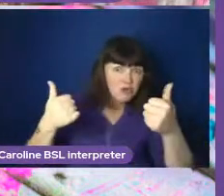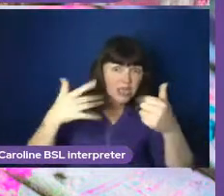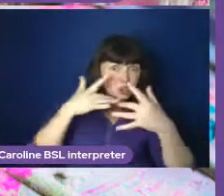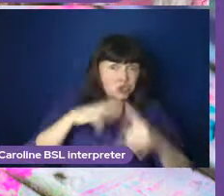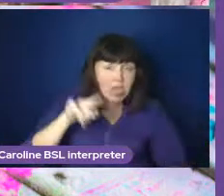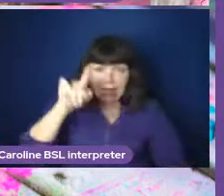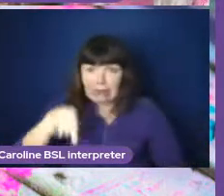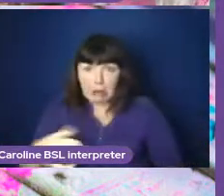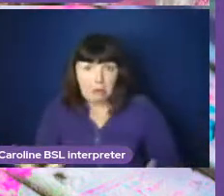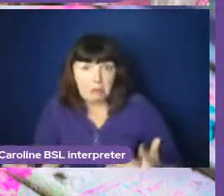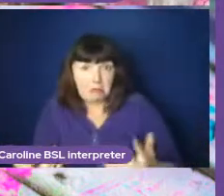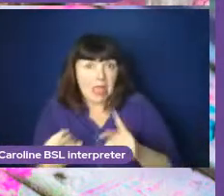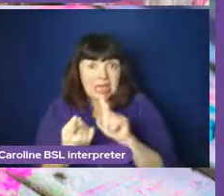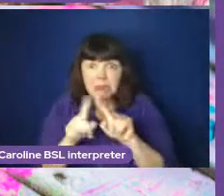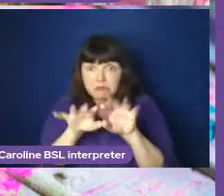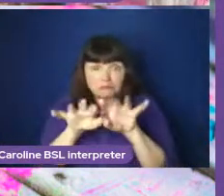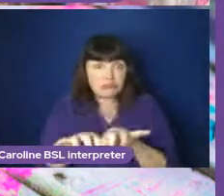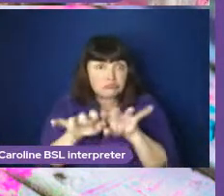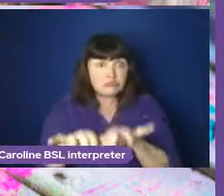in.